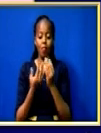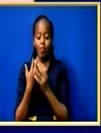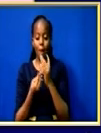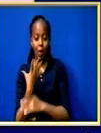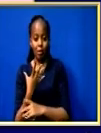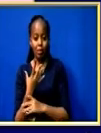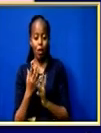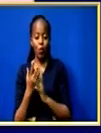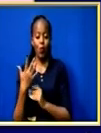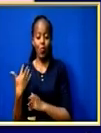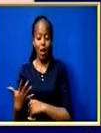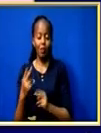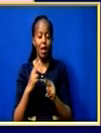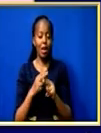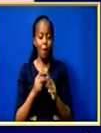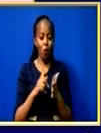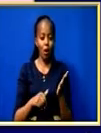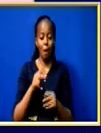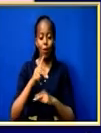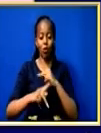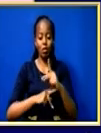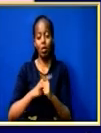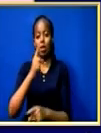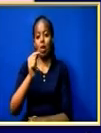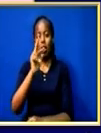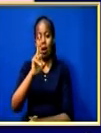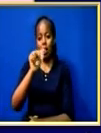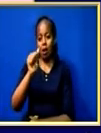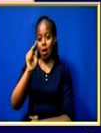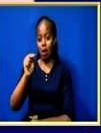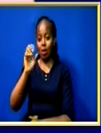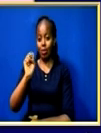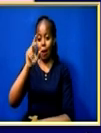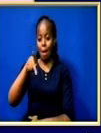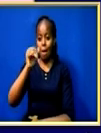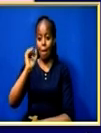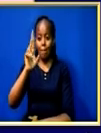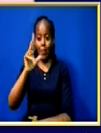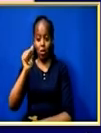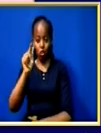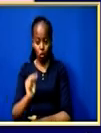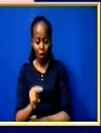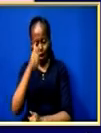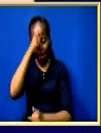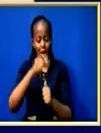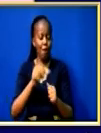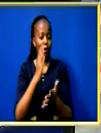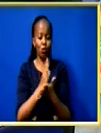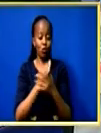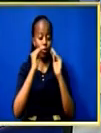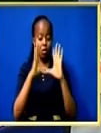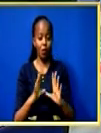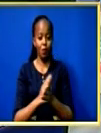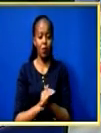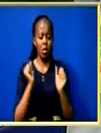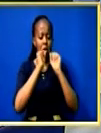leaf. Okay. Through this hole that is the stomata. Okay. I hope you're remembering that one. Yes, I remember totally, Mwalimu. Listen, What